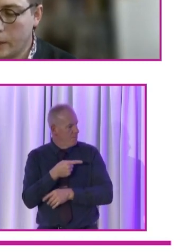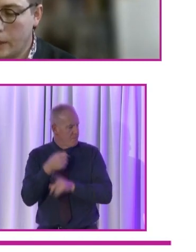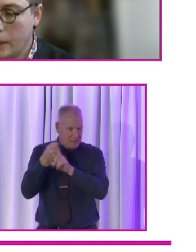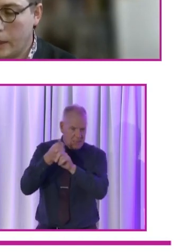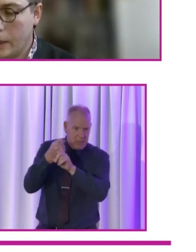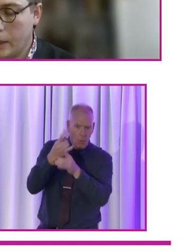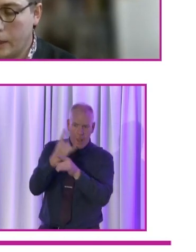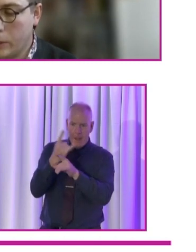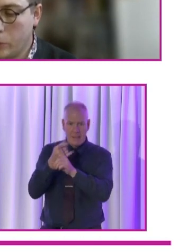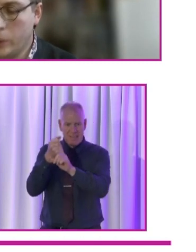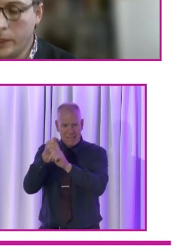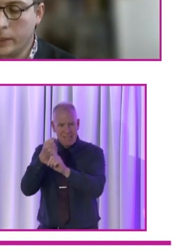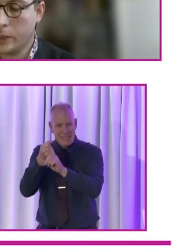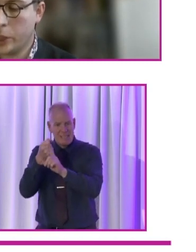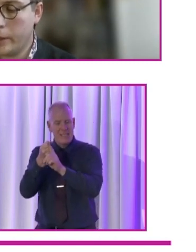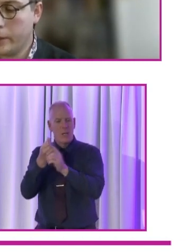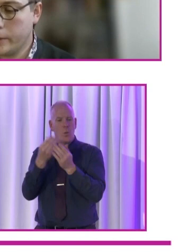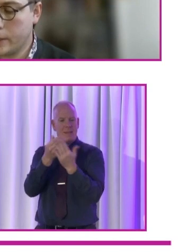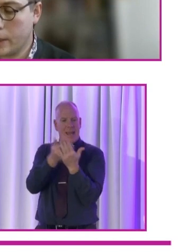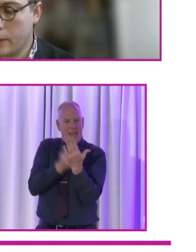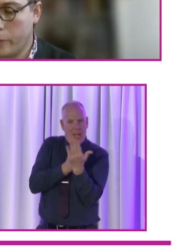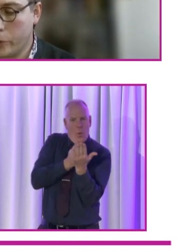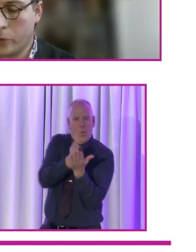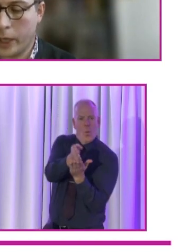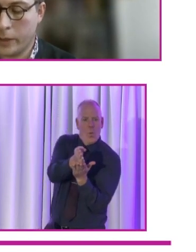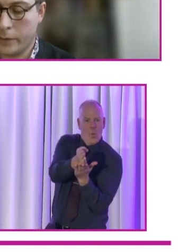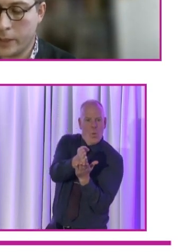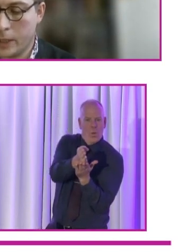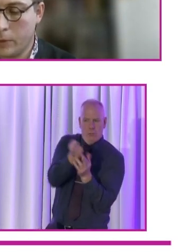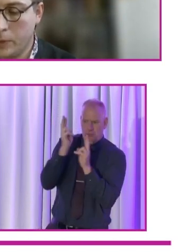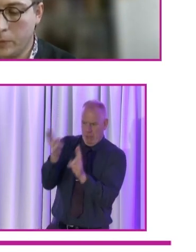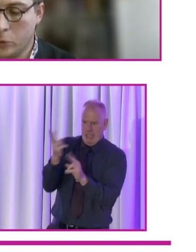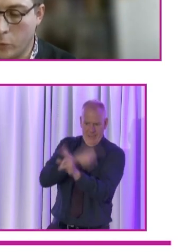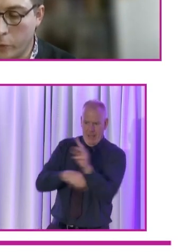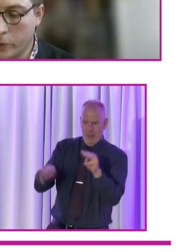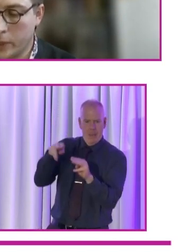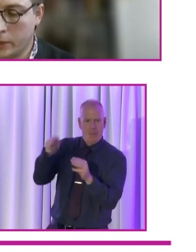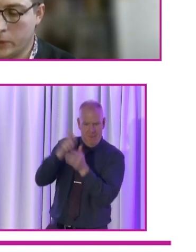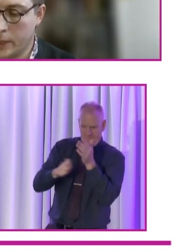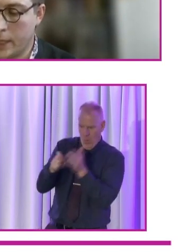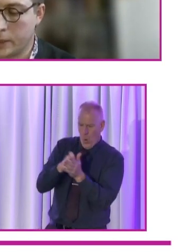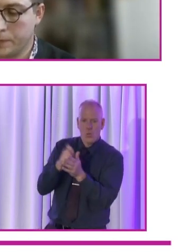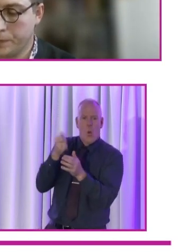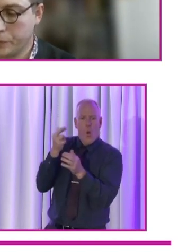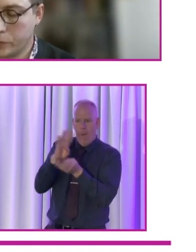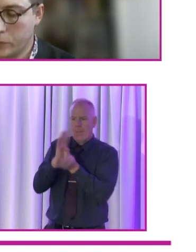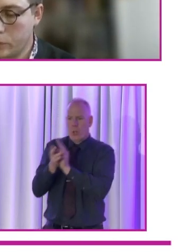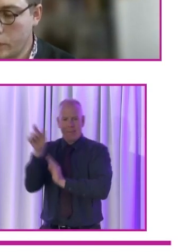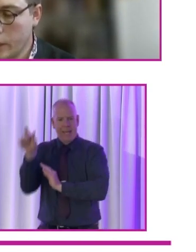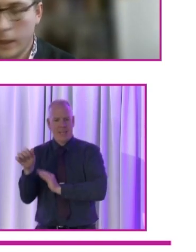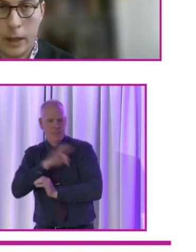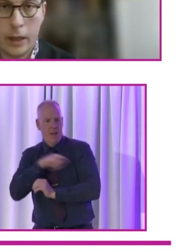fighting through legal channels for the right of disabled people to vote and to stand.